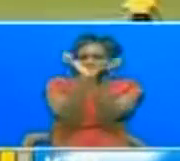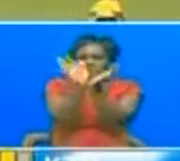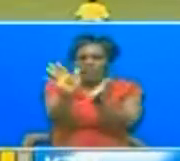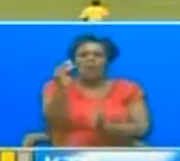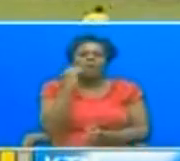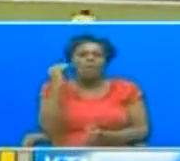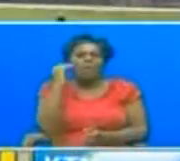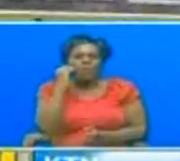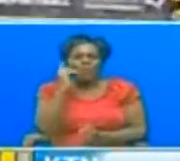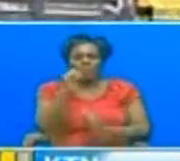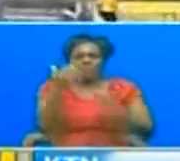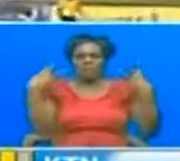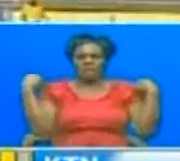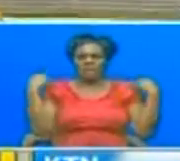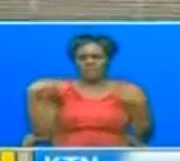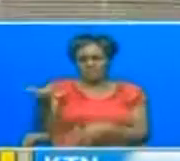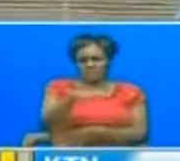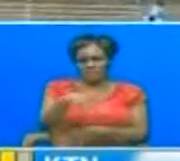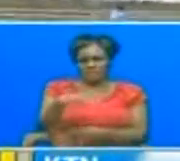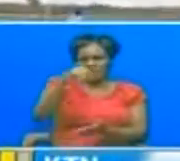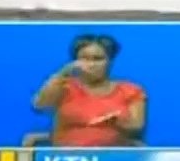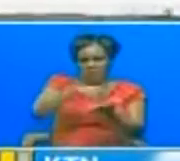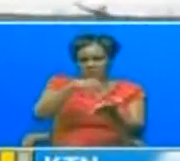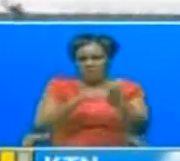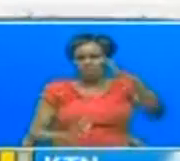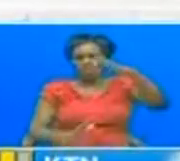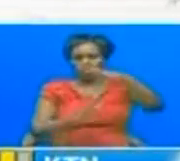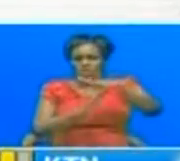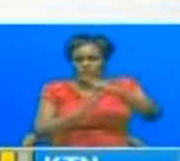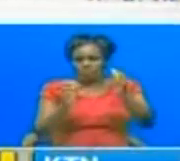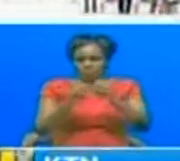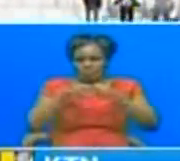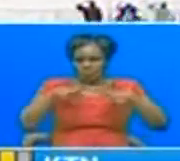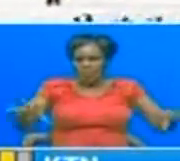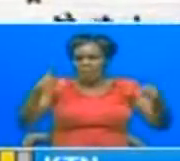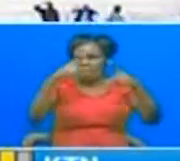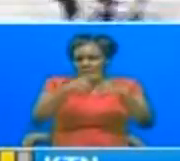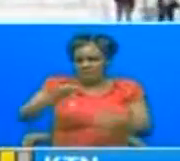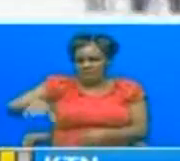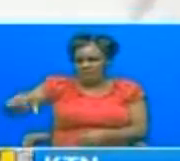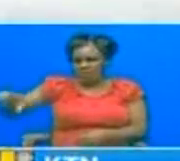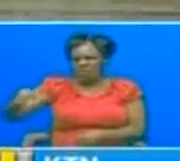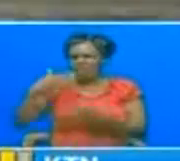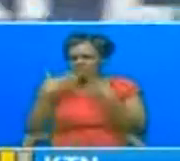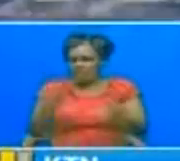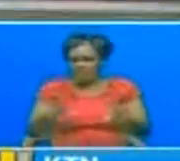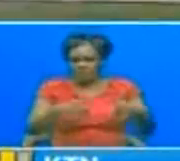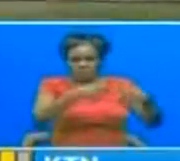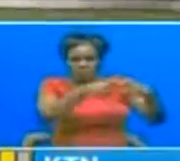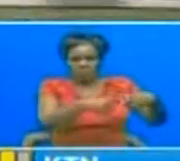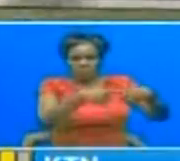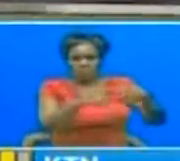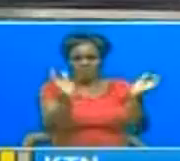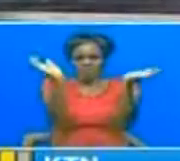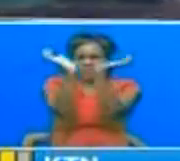match venues. Matches involving the top tier league were to be devolved, but some of the counties had not finished refurbishing their